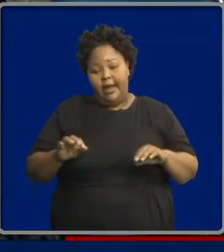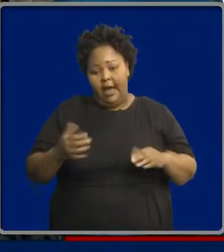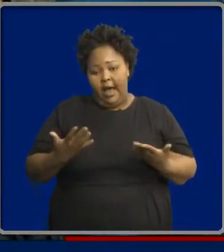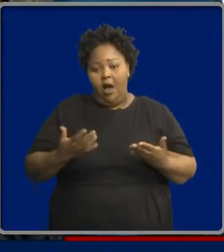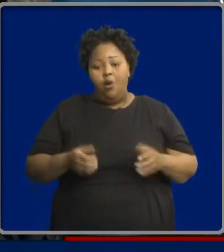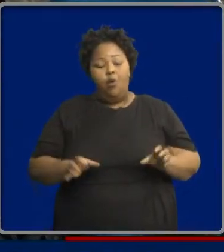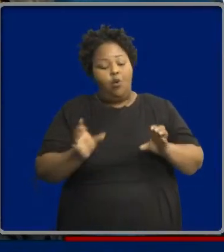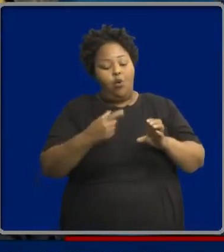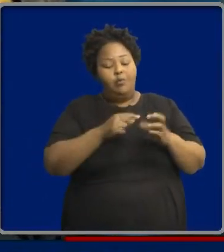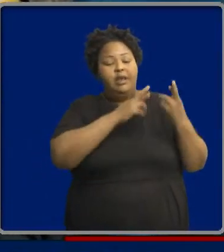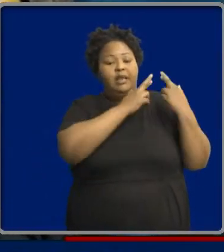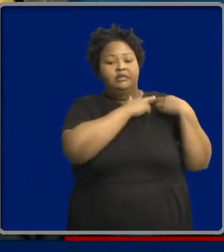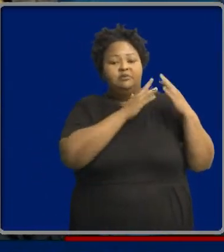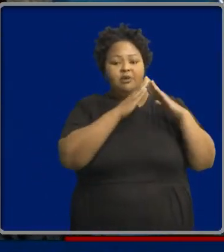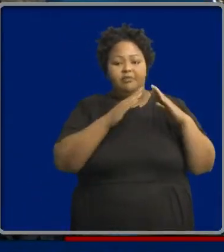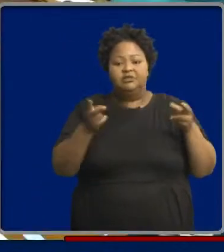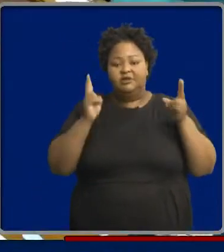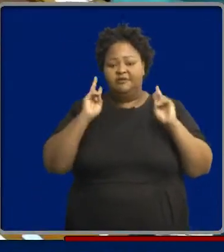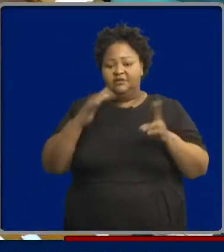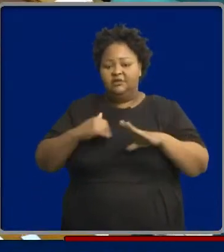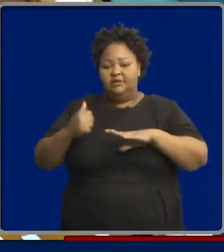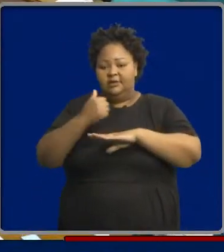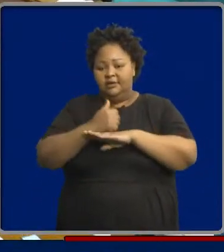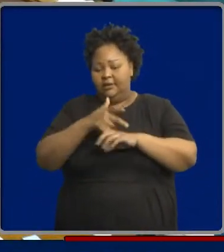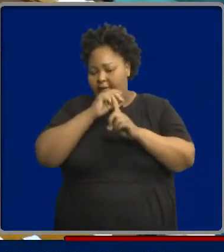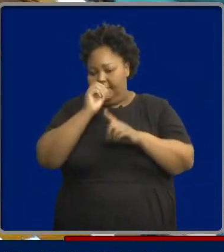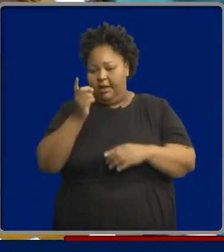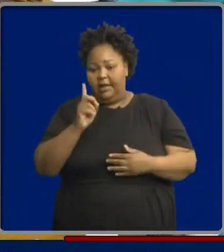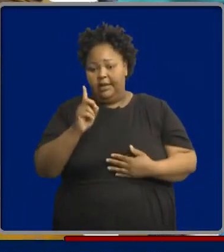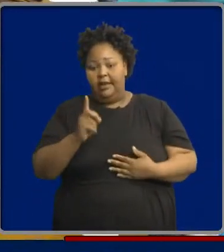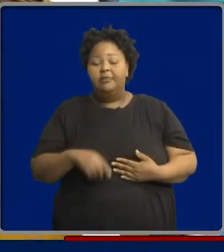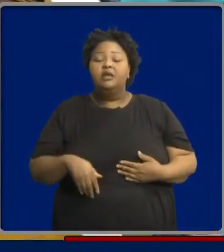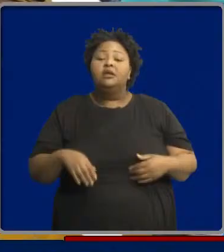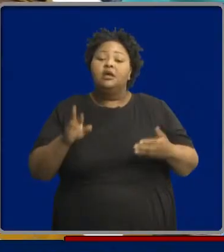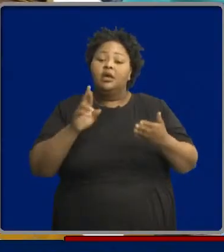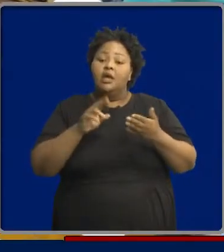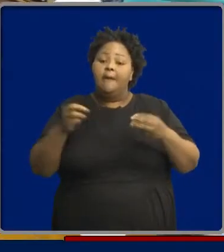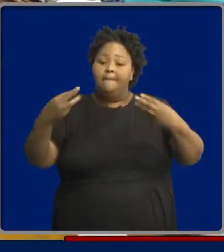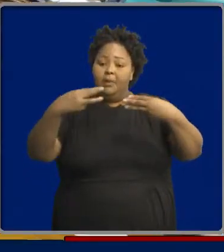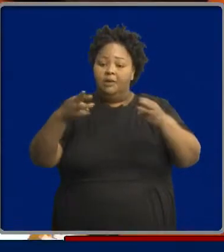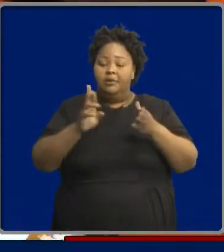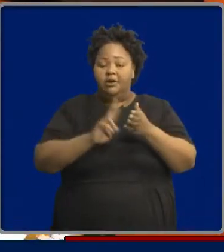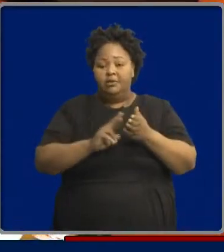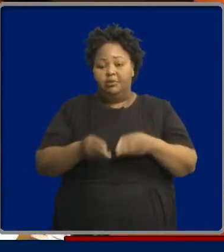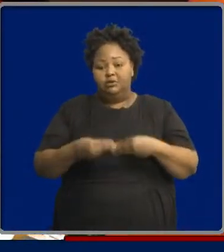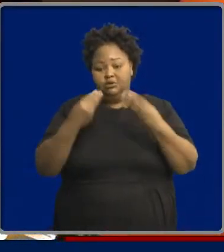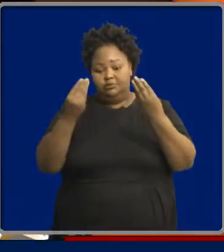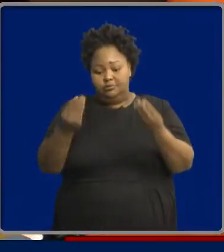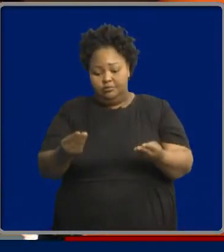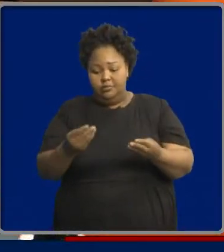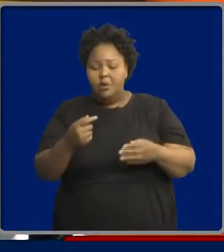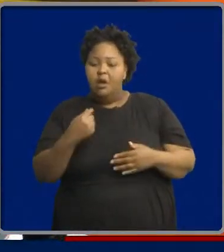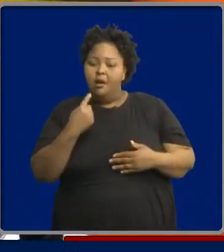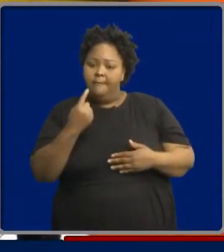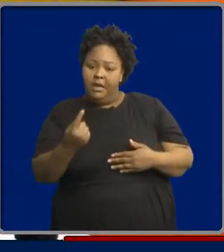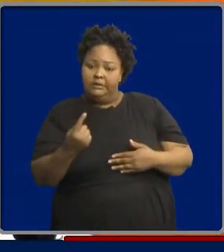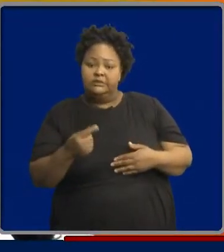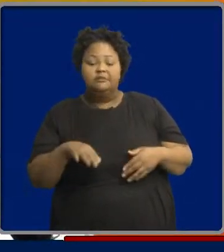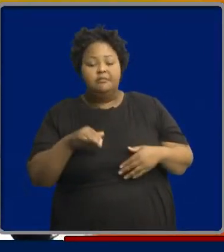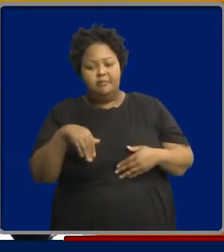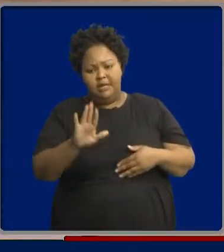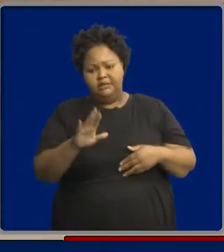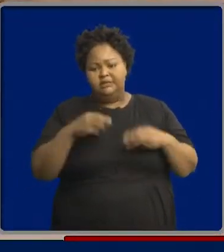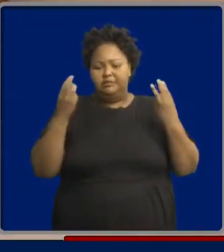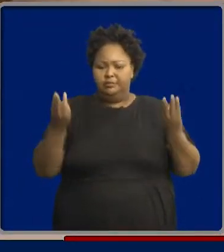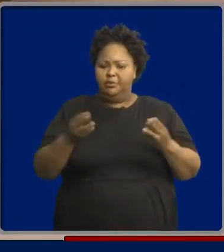chairperson, has raised their concerns through a parliamentary report. The Honorable Committee is calling for greater public consultations,